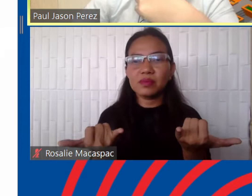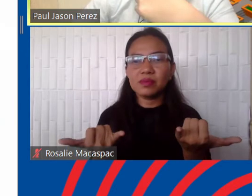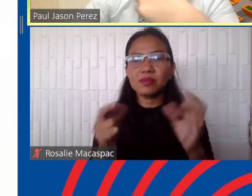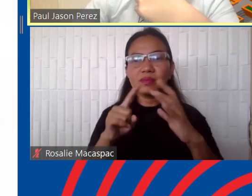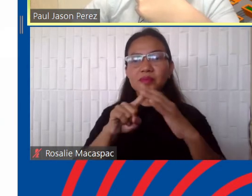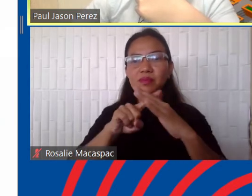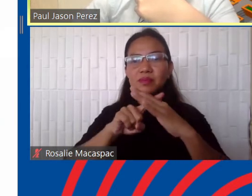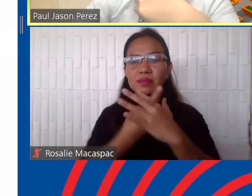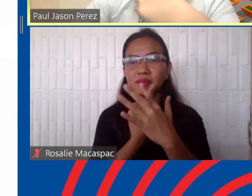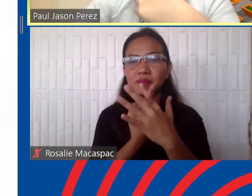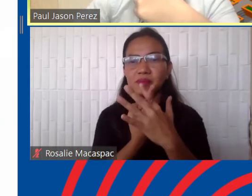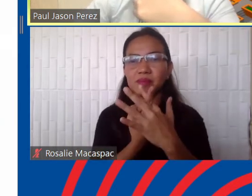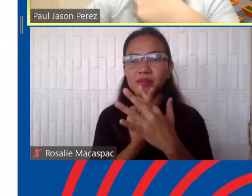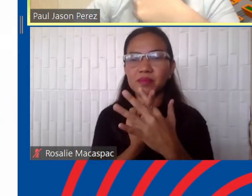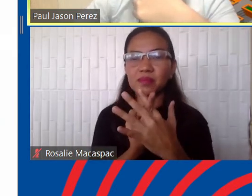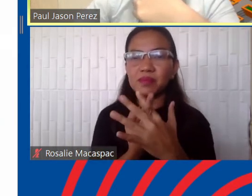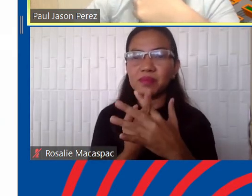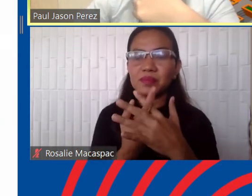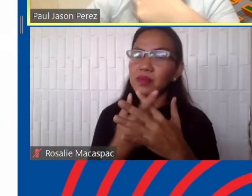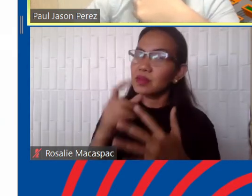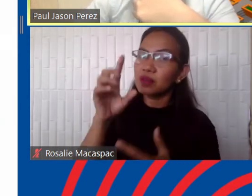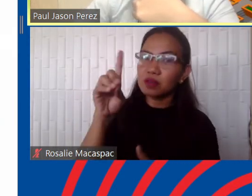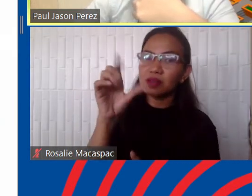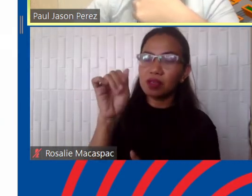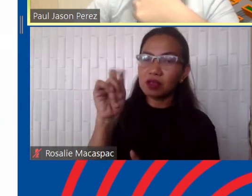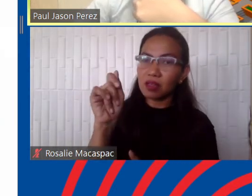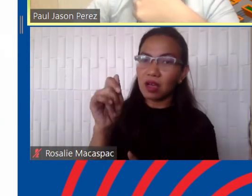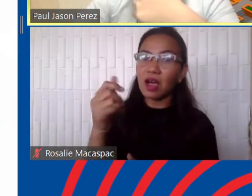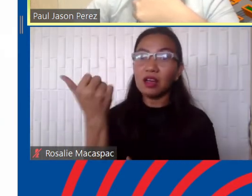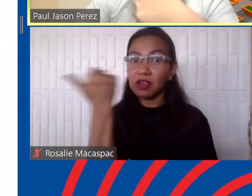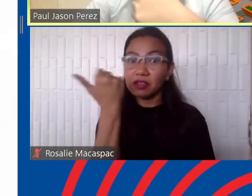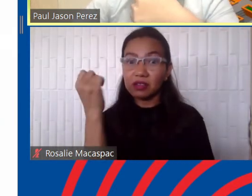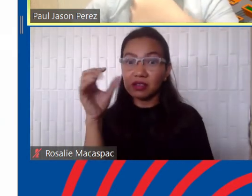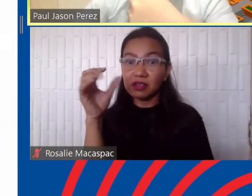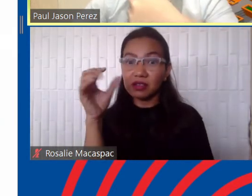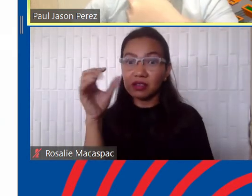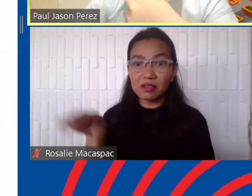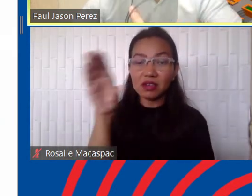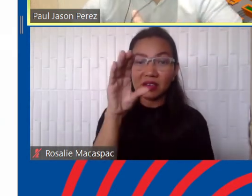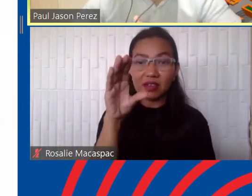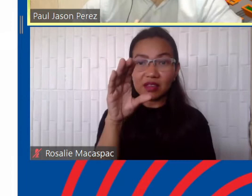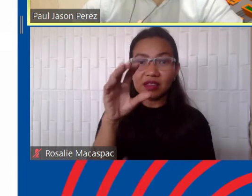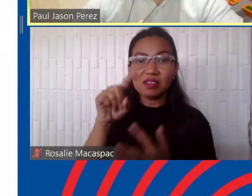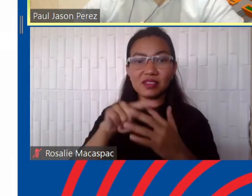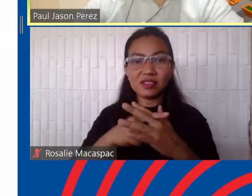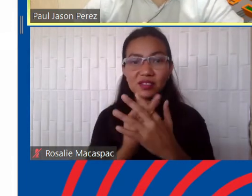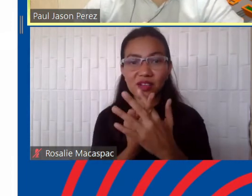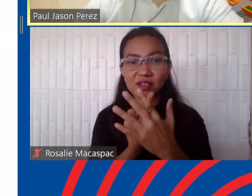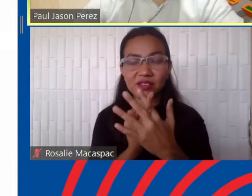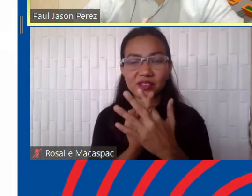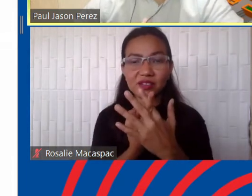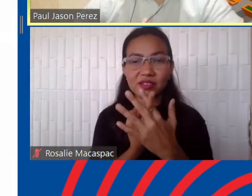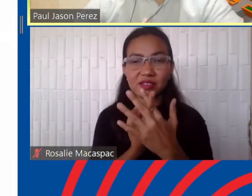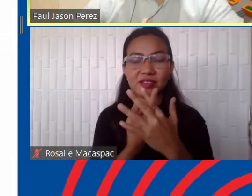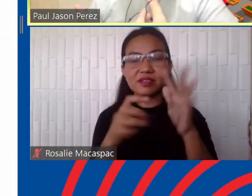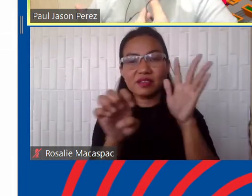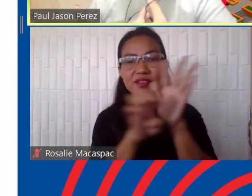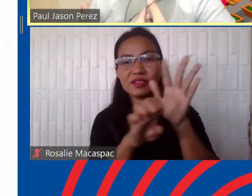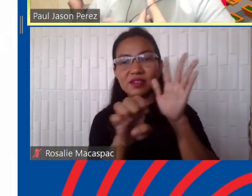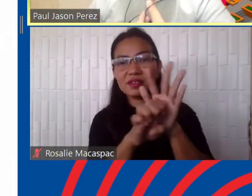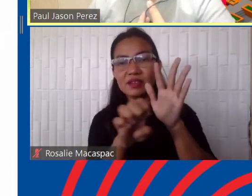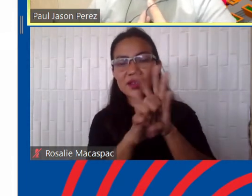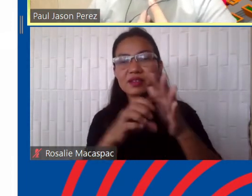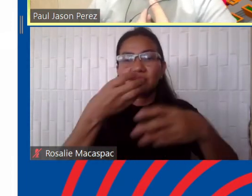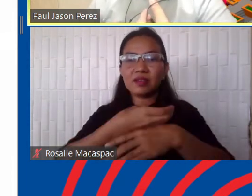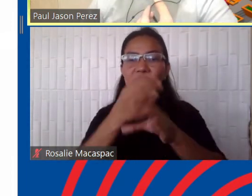with the reuse of data. So imagine there's another circle here that starts with the reuse. Because in our example, we